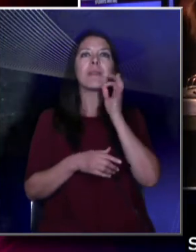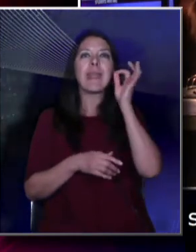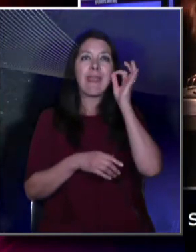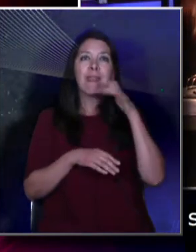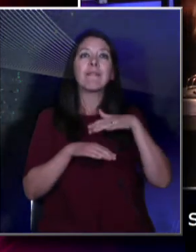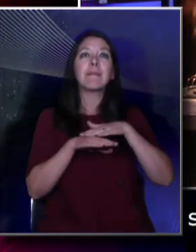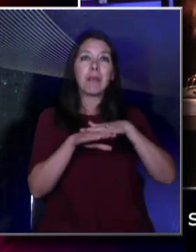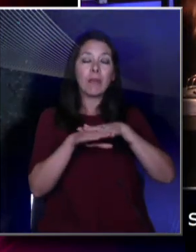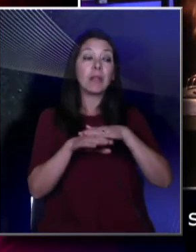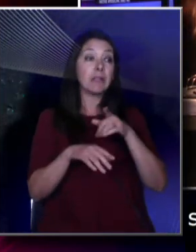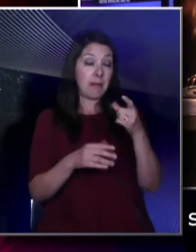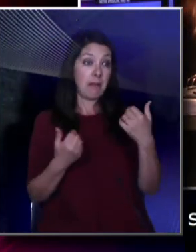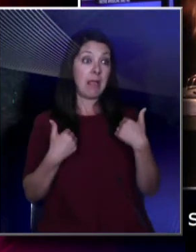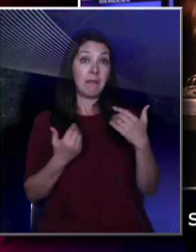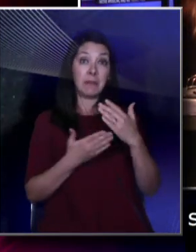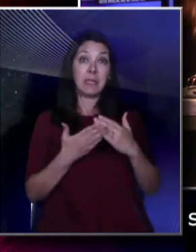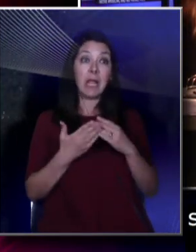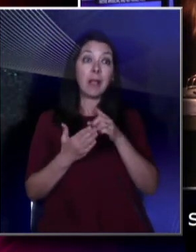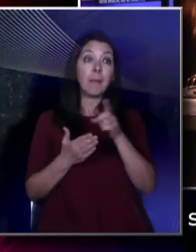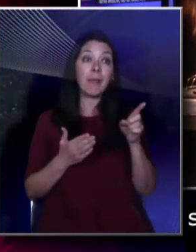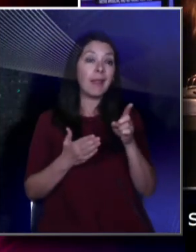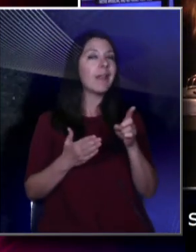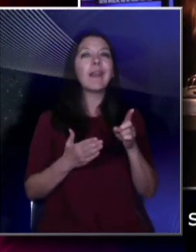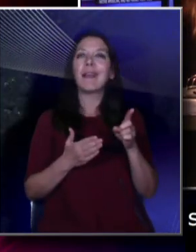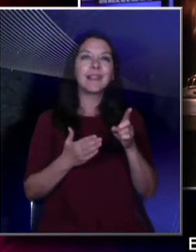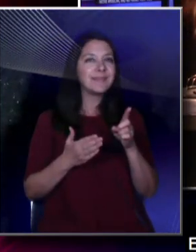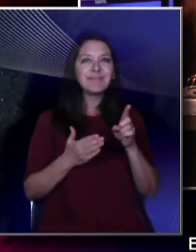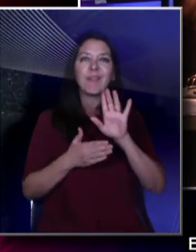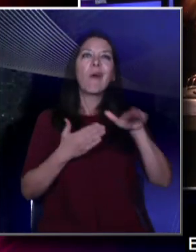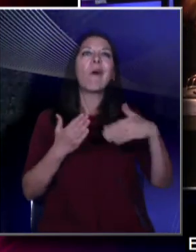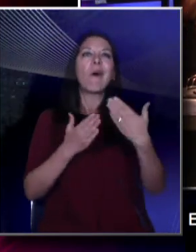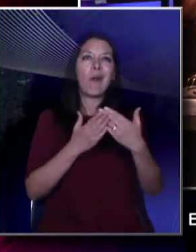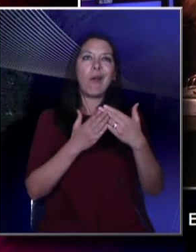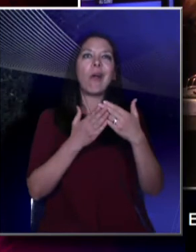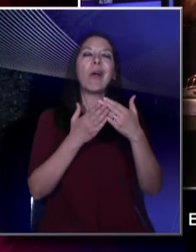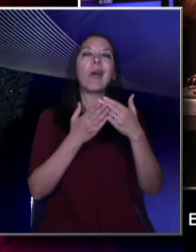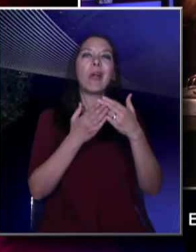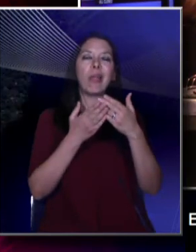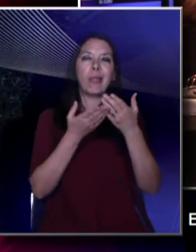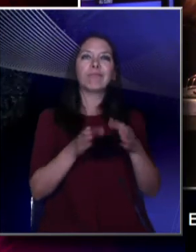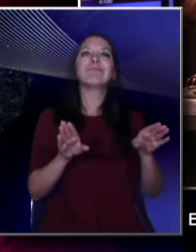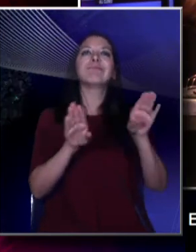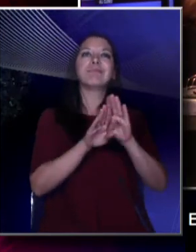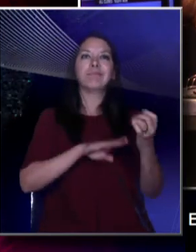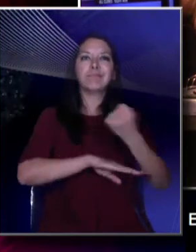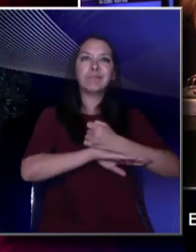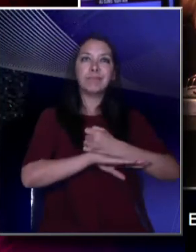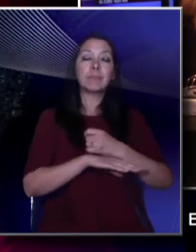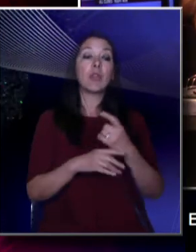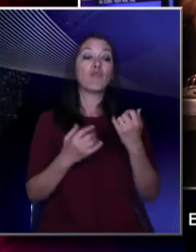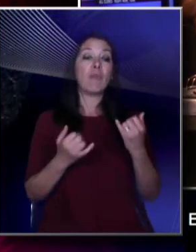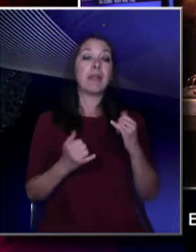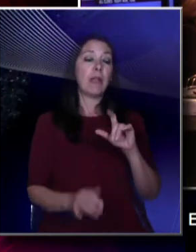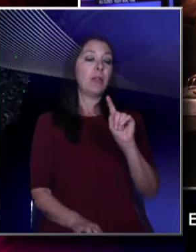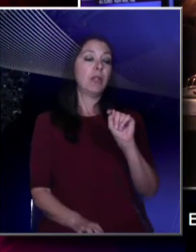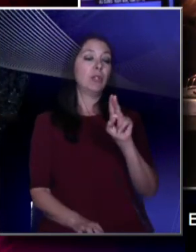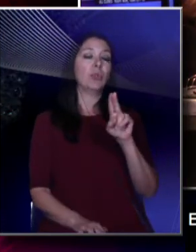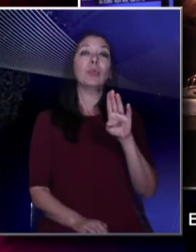found that they've essentially all closed. That right now, Tuba City is